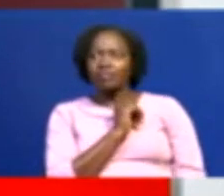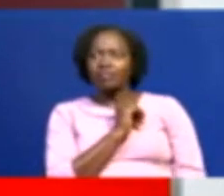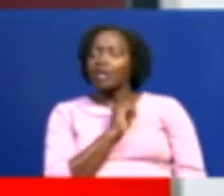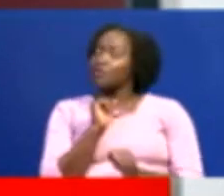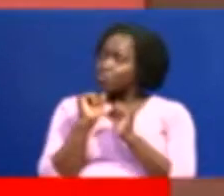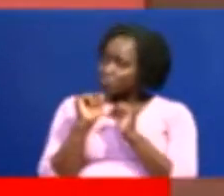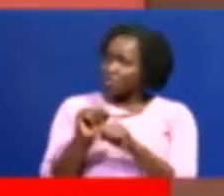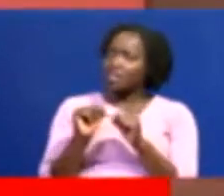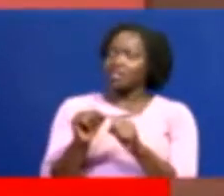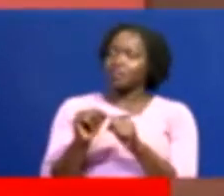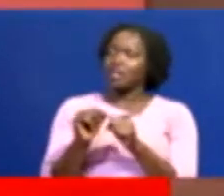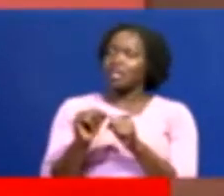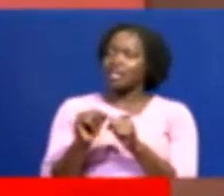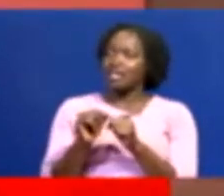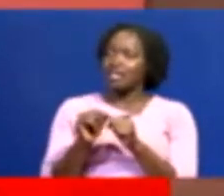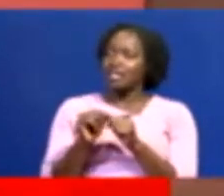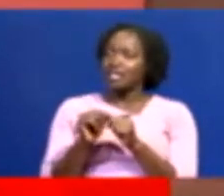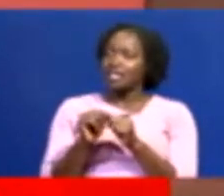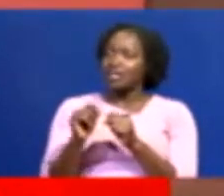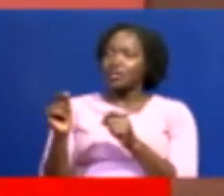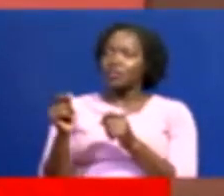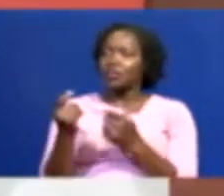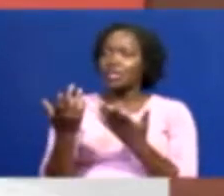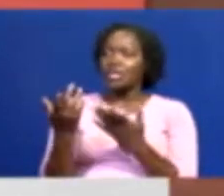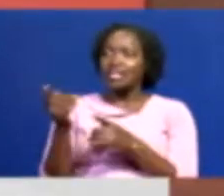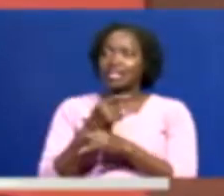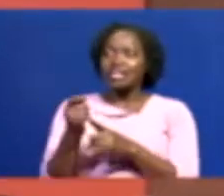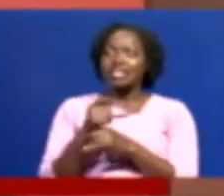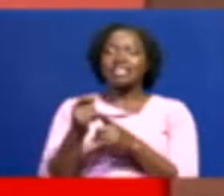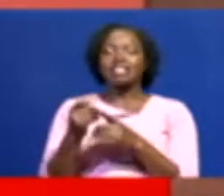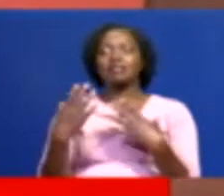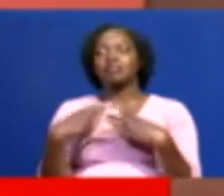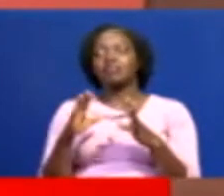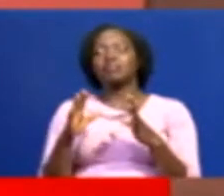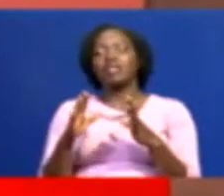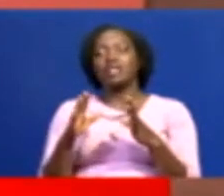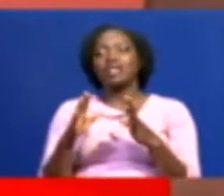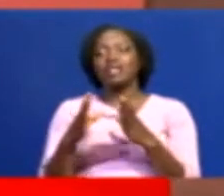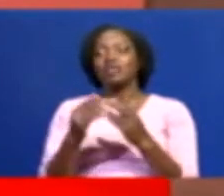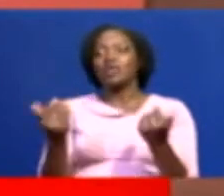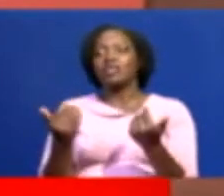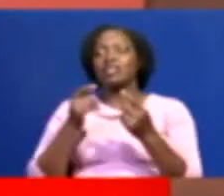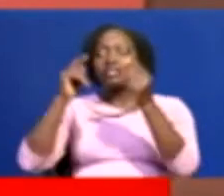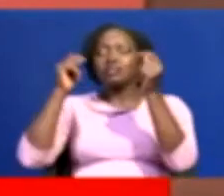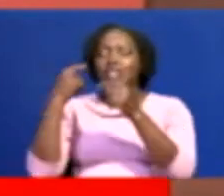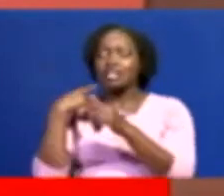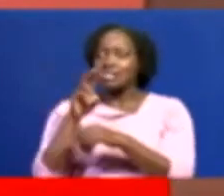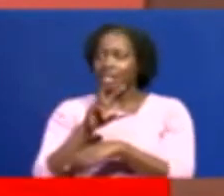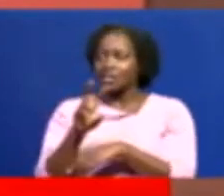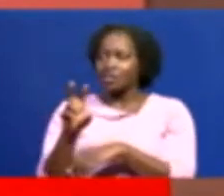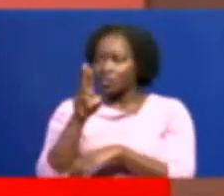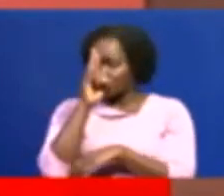Possibly. We need trained personnel now to do a demonstration. Mm-hmm. Recently, I have observed that our